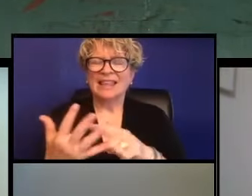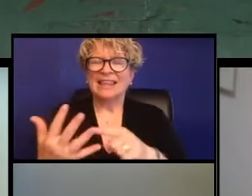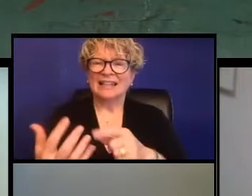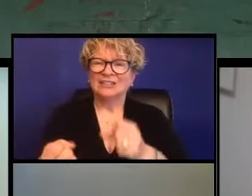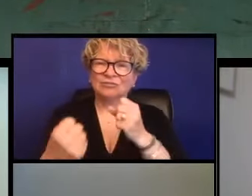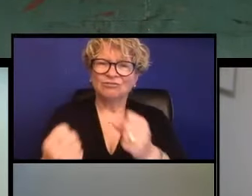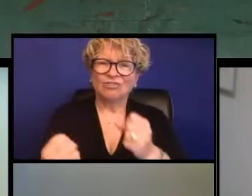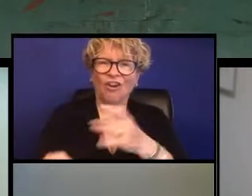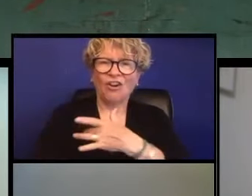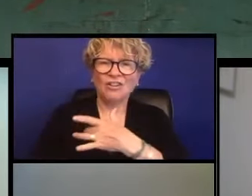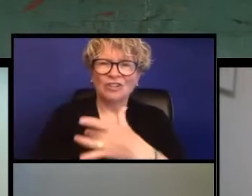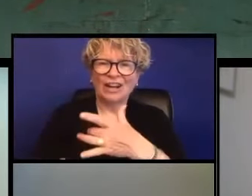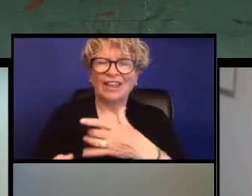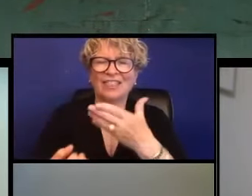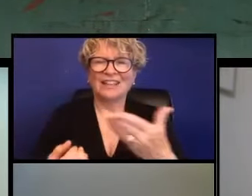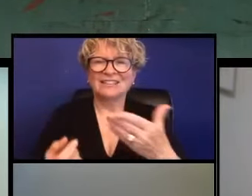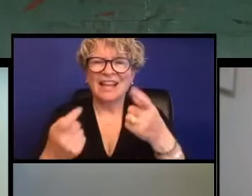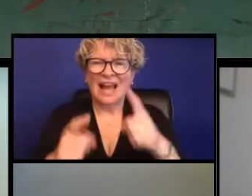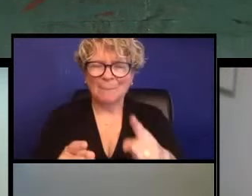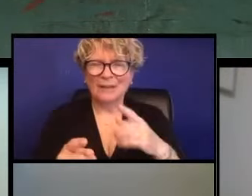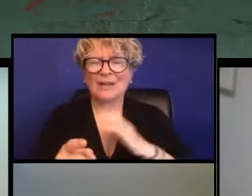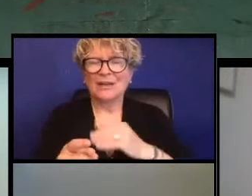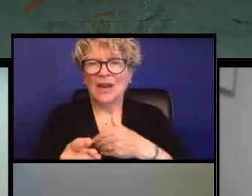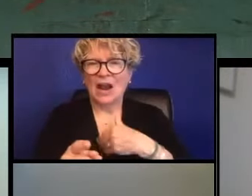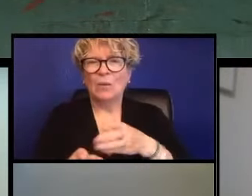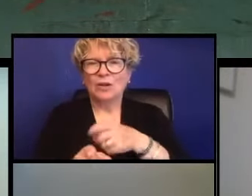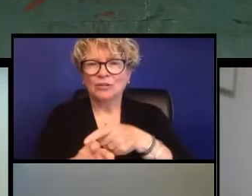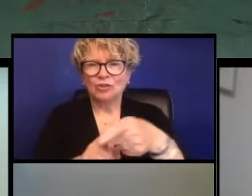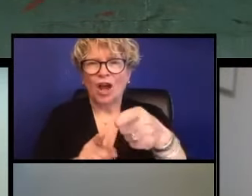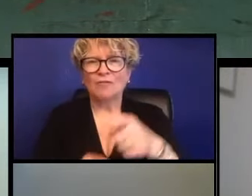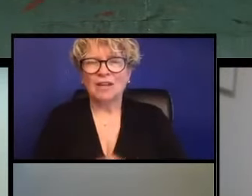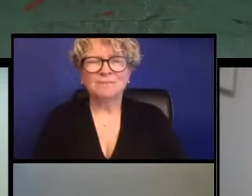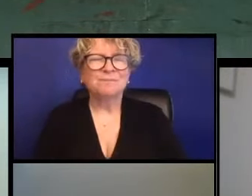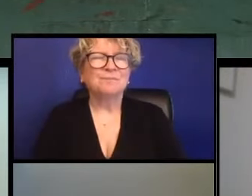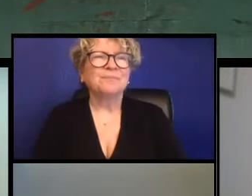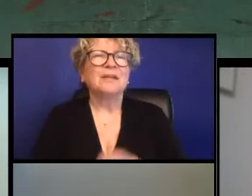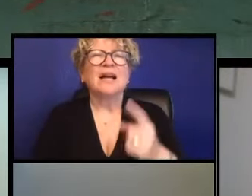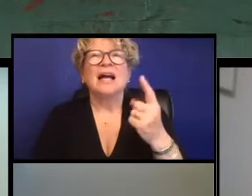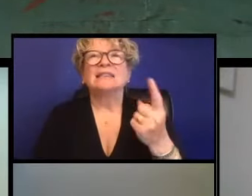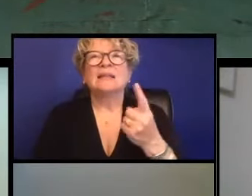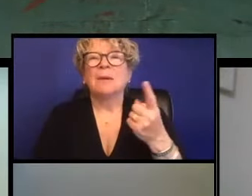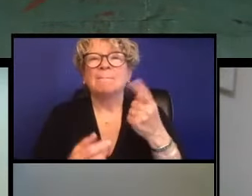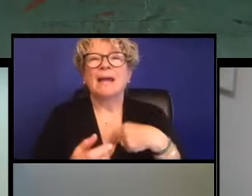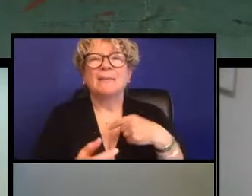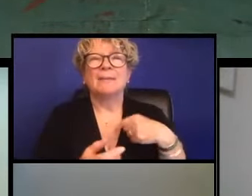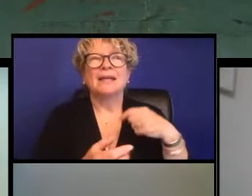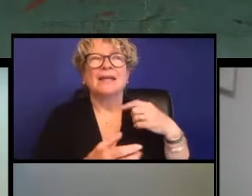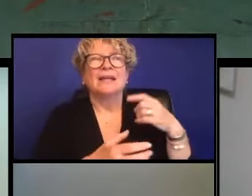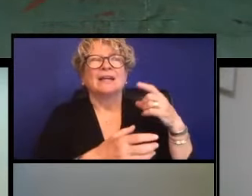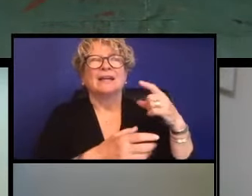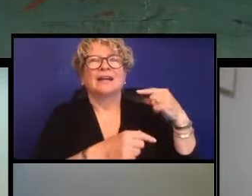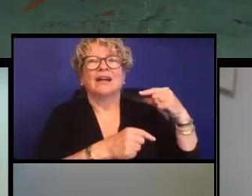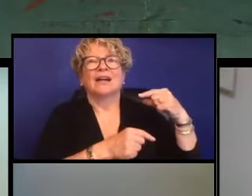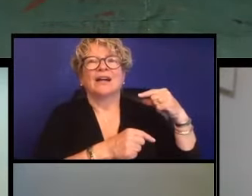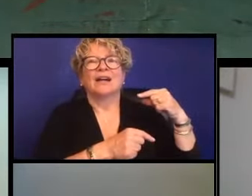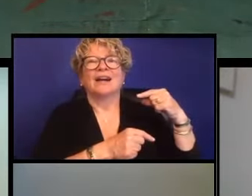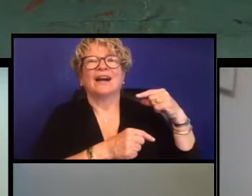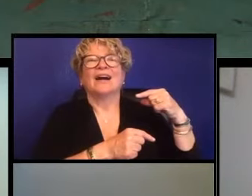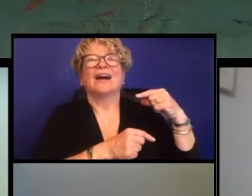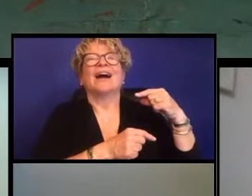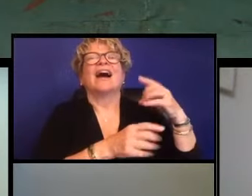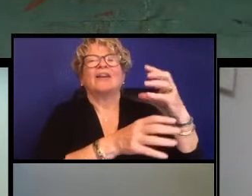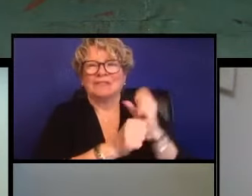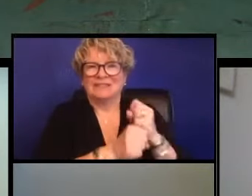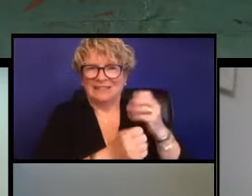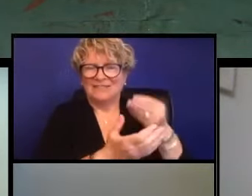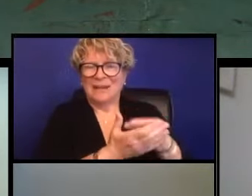that happen in our genre. And somebody maybe inherited some money or they had a really big tax return that year and they get to